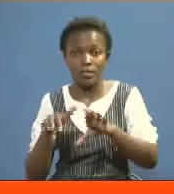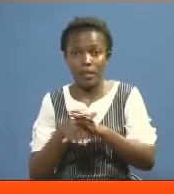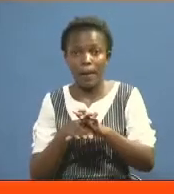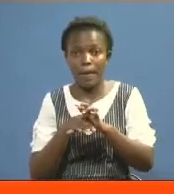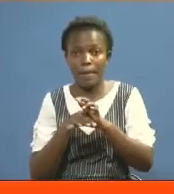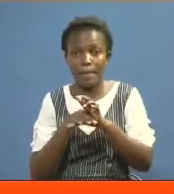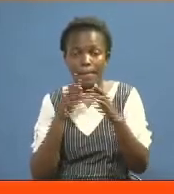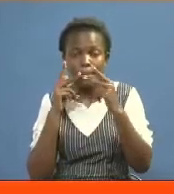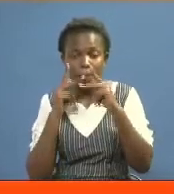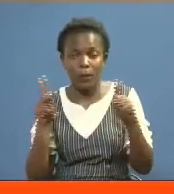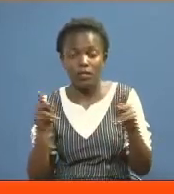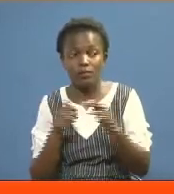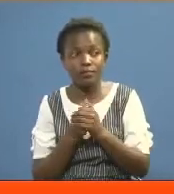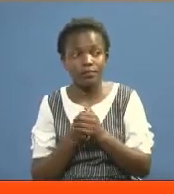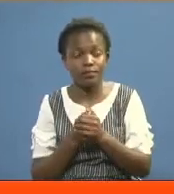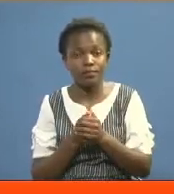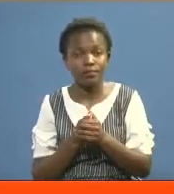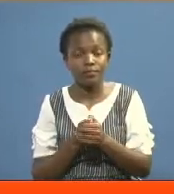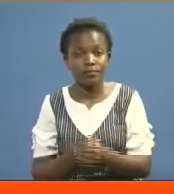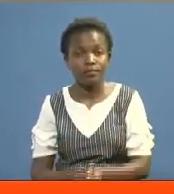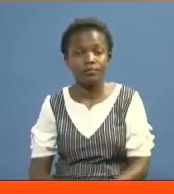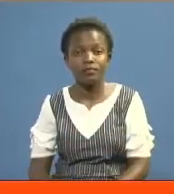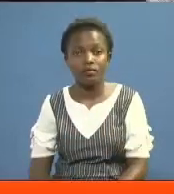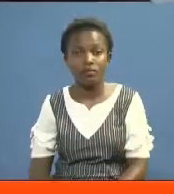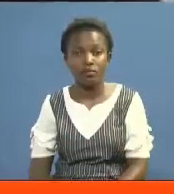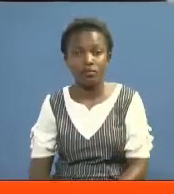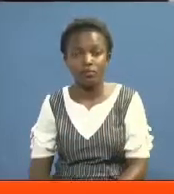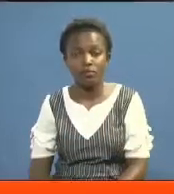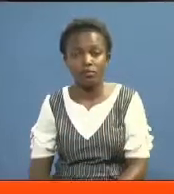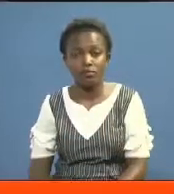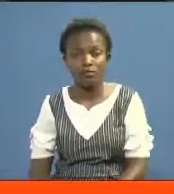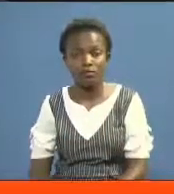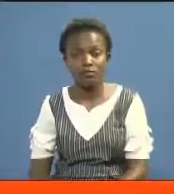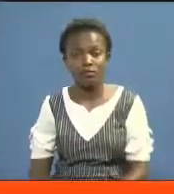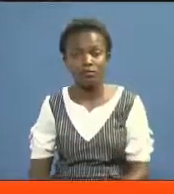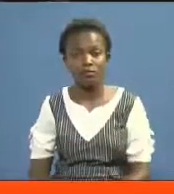Sarah Obama. Reporting for KUTV, my name is